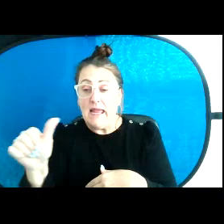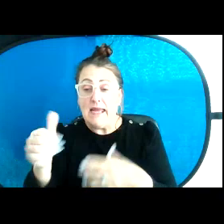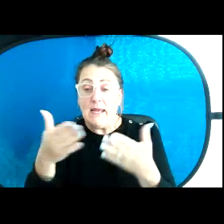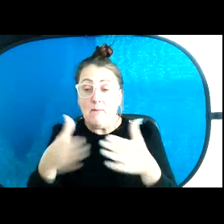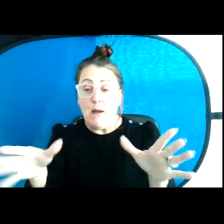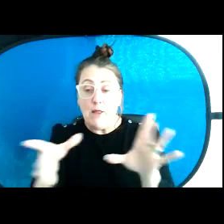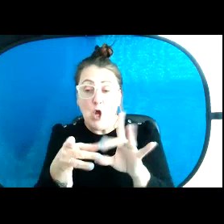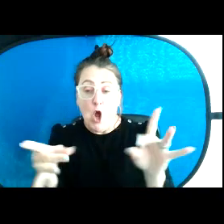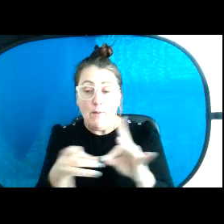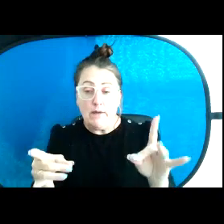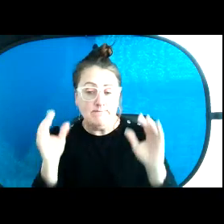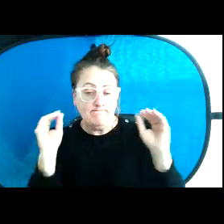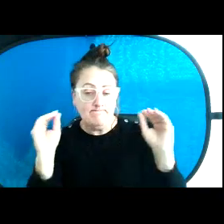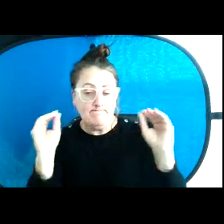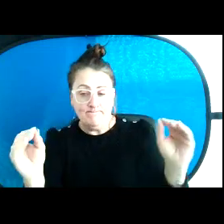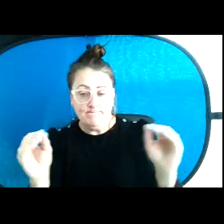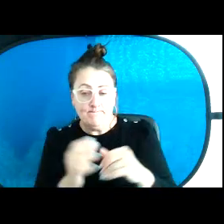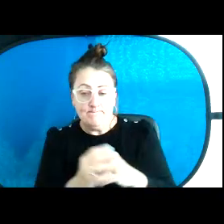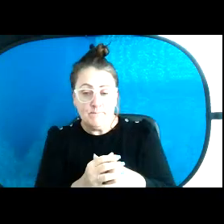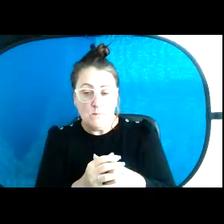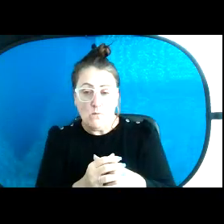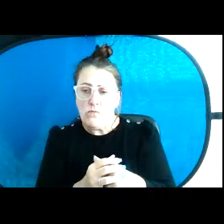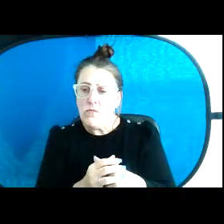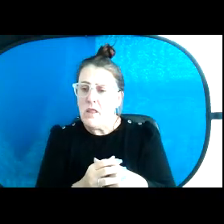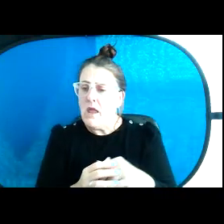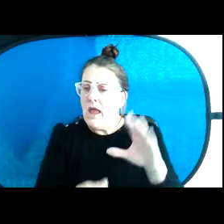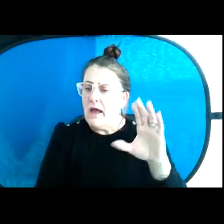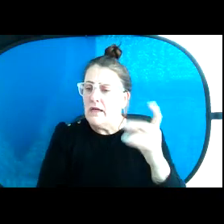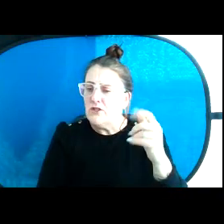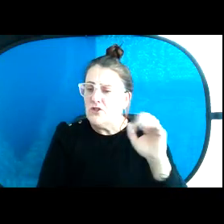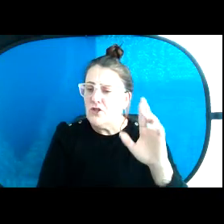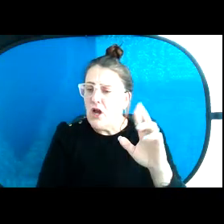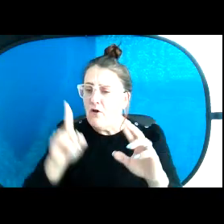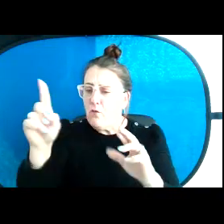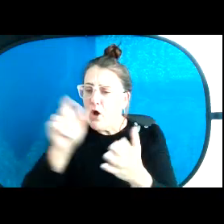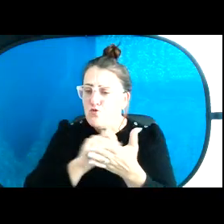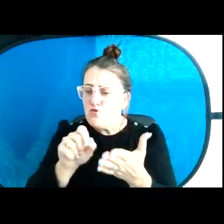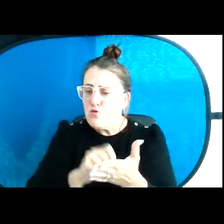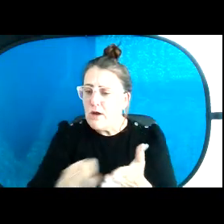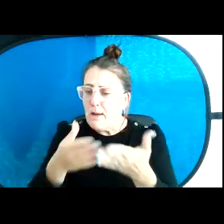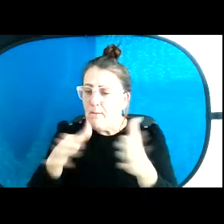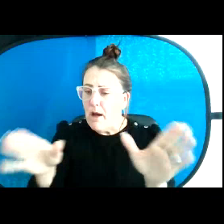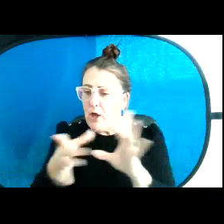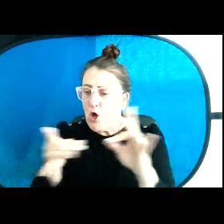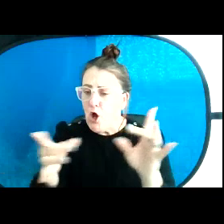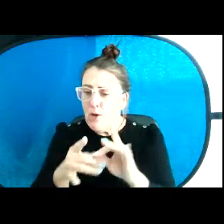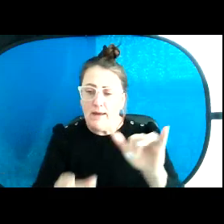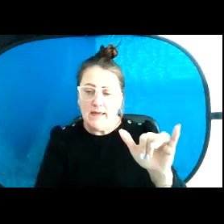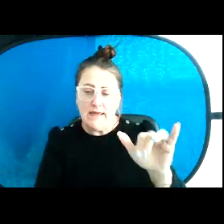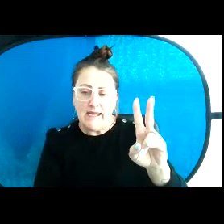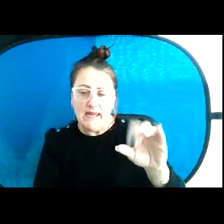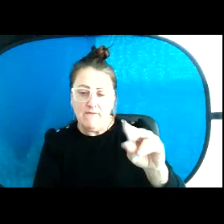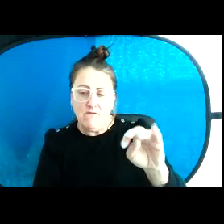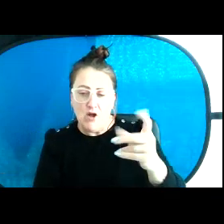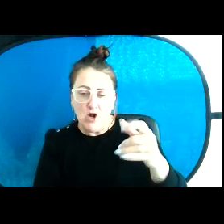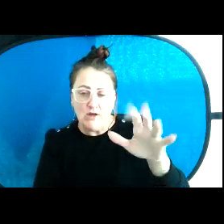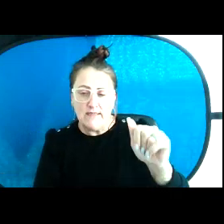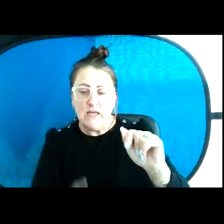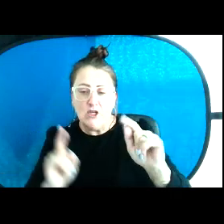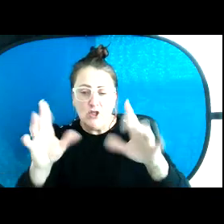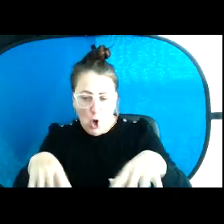There is no public comment on this item. Thank you. Chair, we did give one written public comment I'd like to read. Thank you. It's from Yvonne Garcia, who hosted us for the town hall